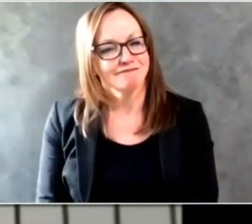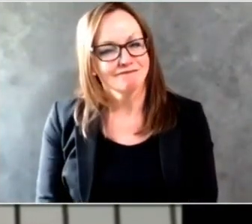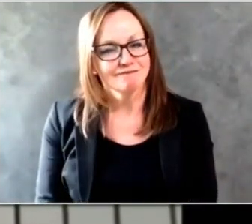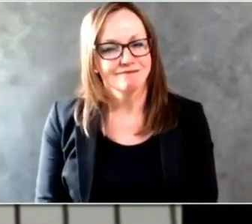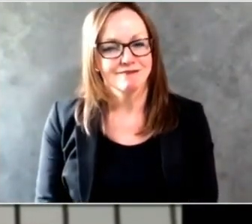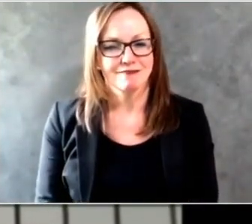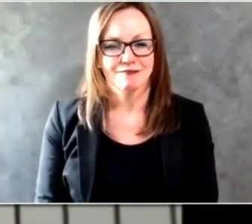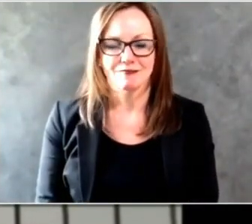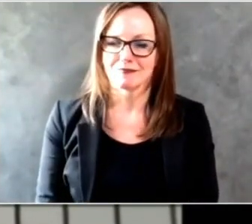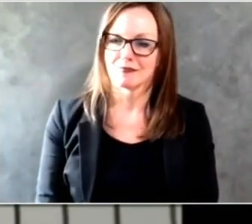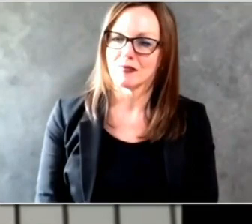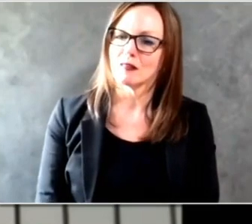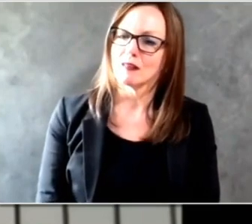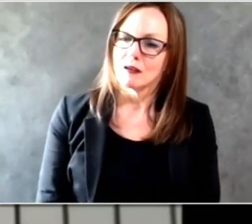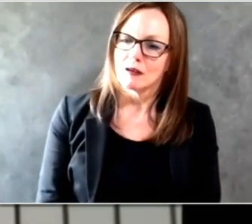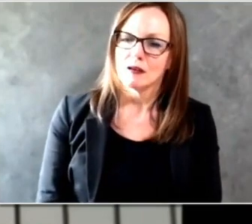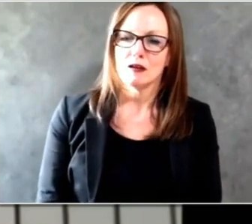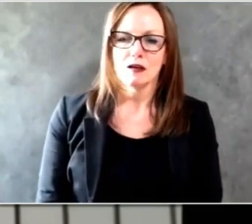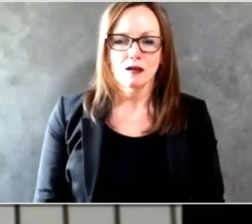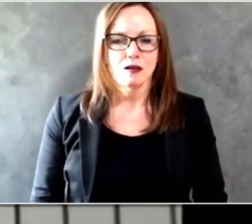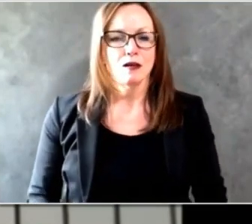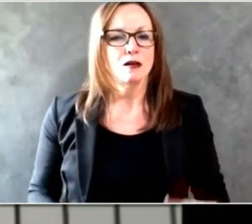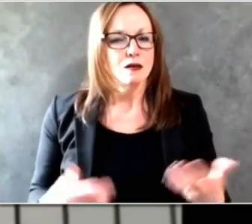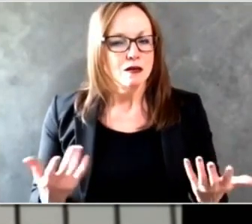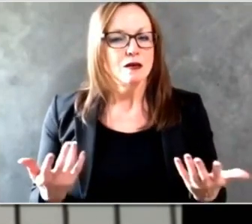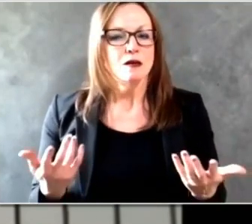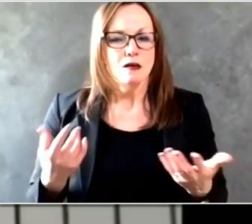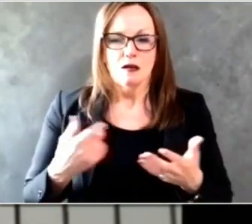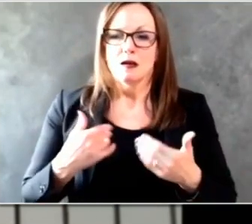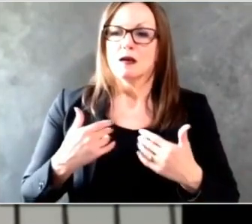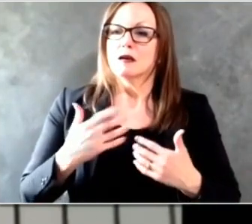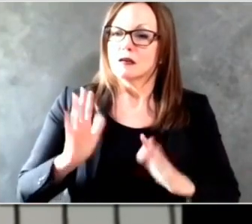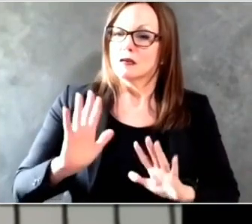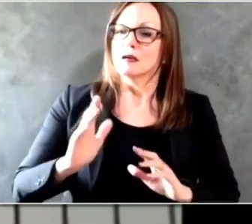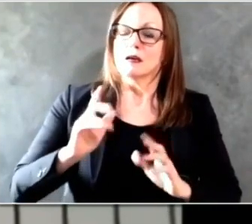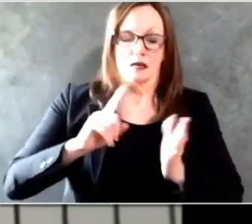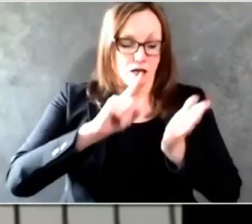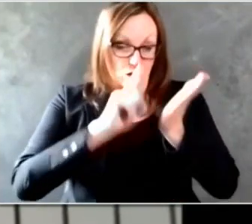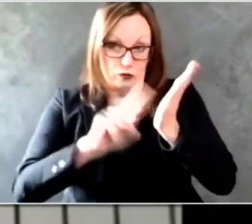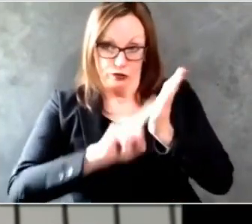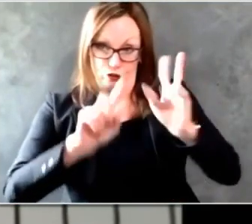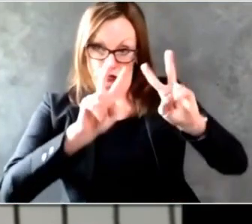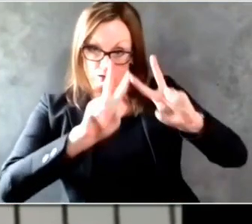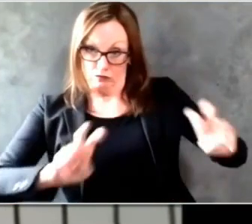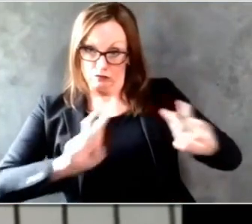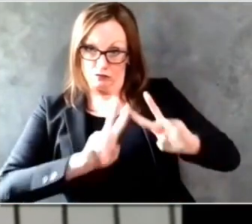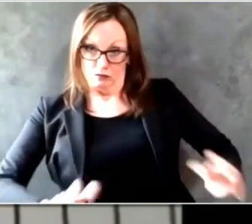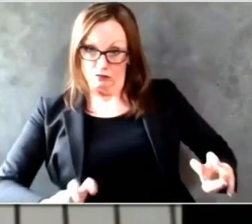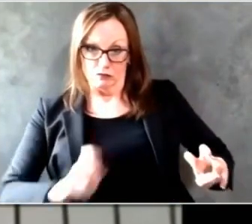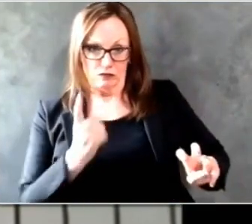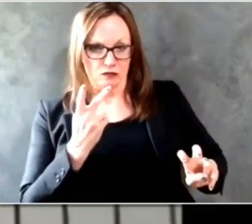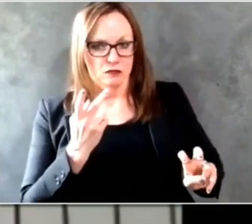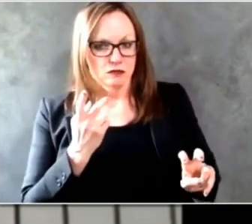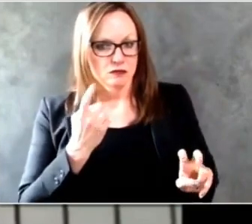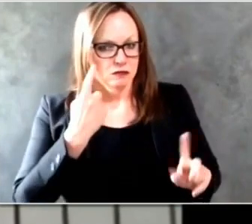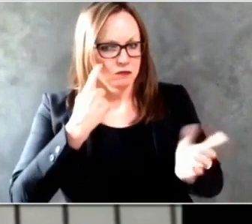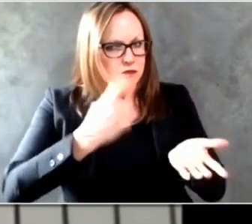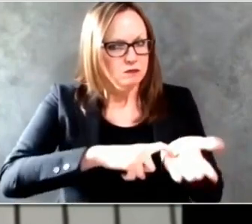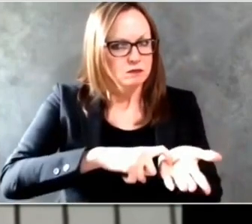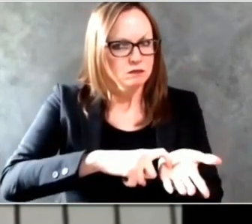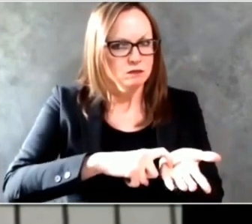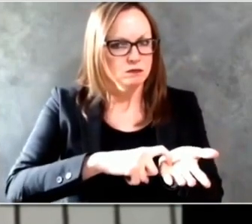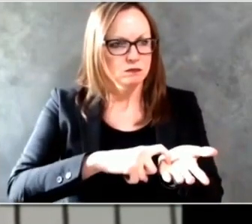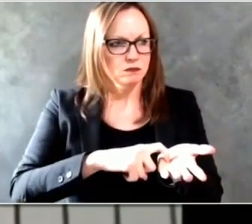had been back in March when that contact tracing was happening. So, they may have averaged, 3 to 5